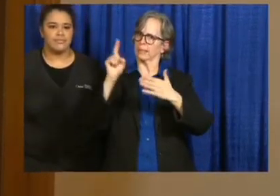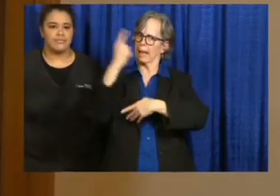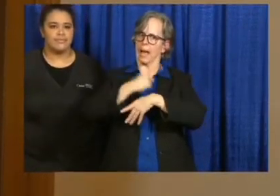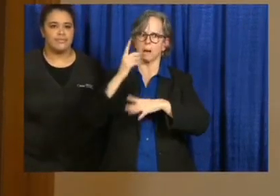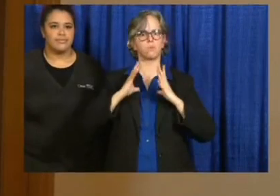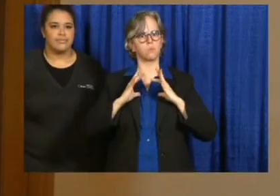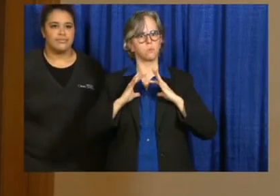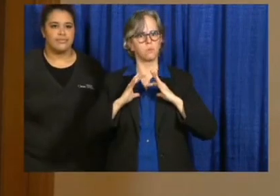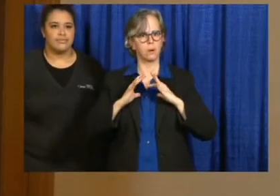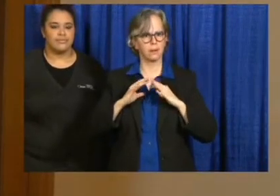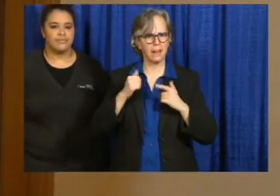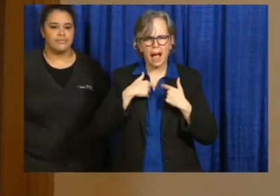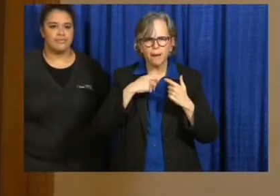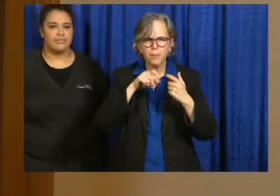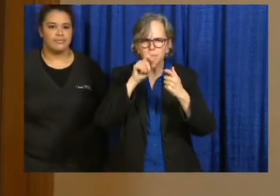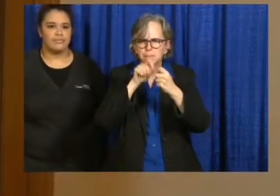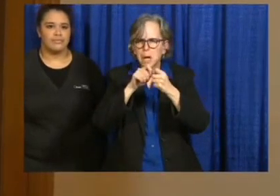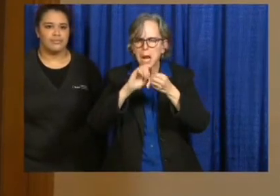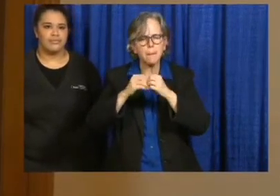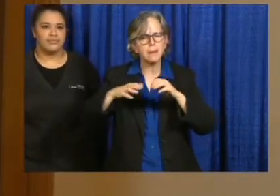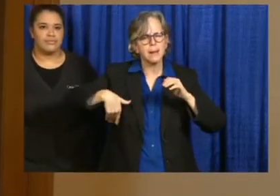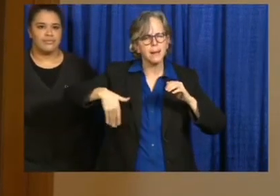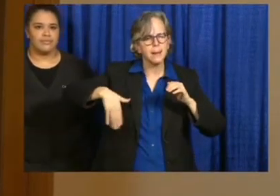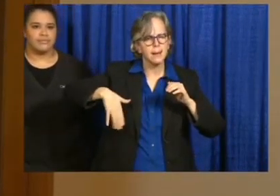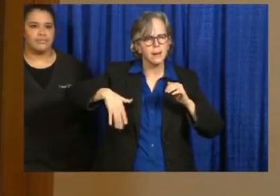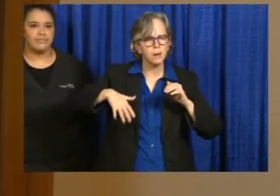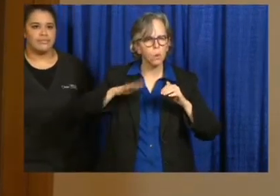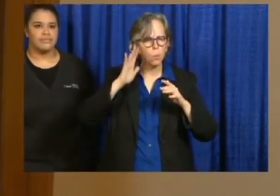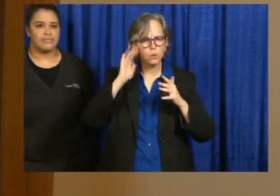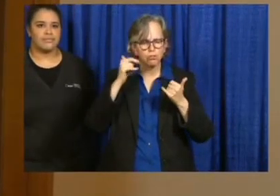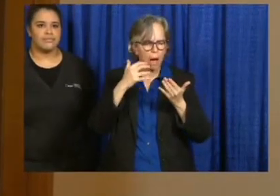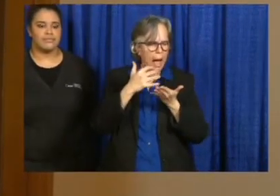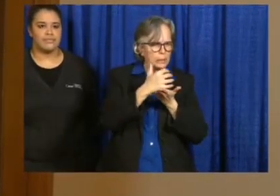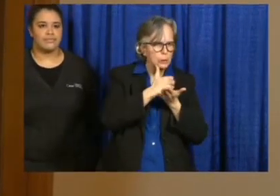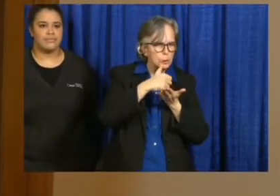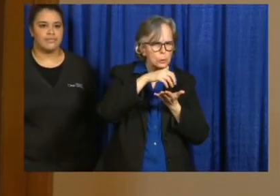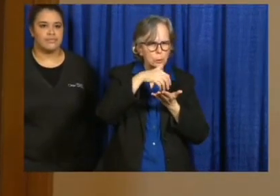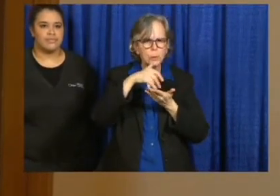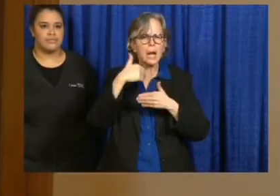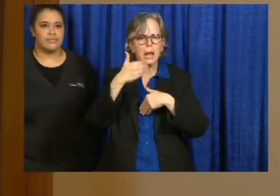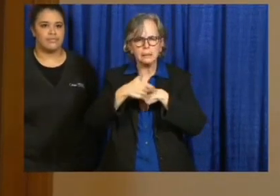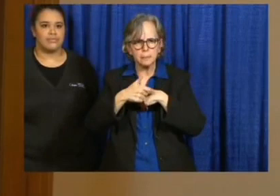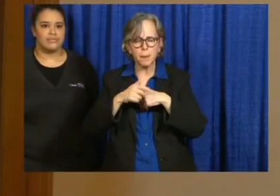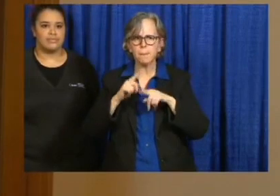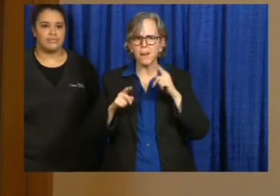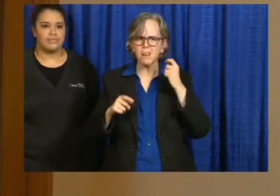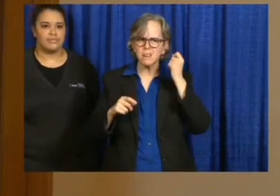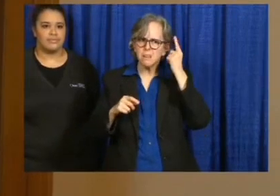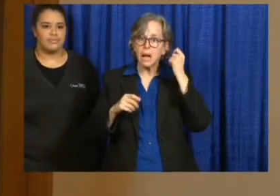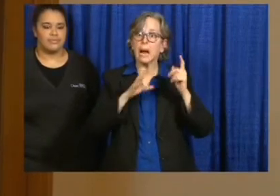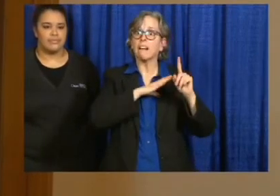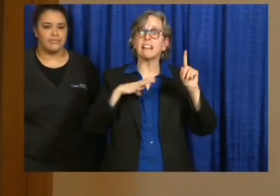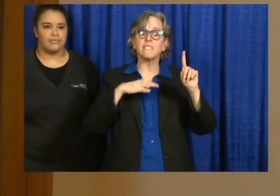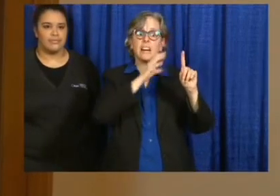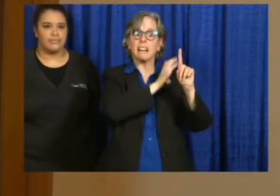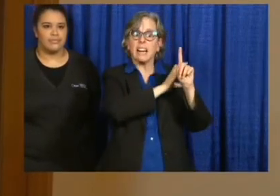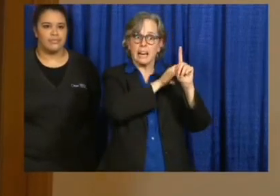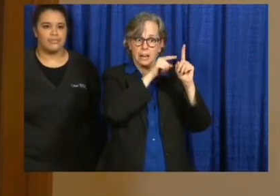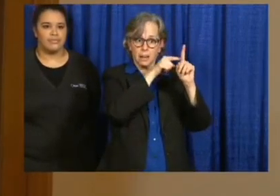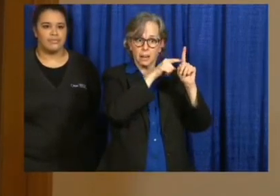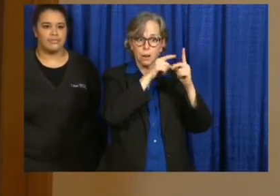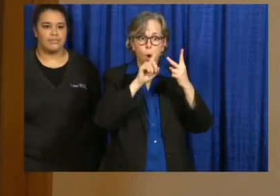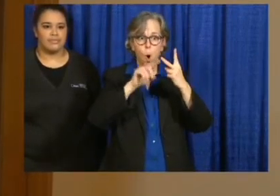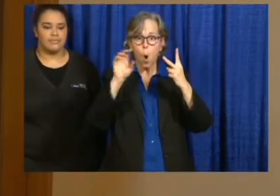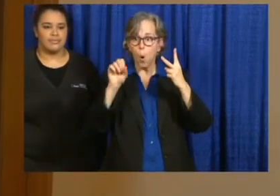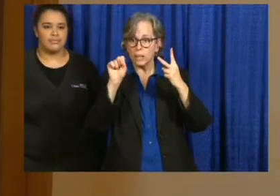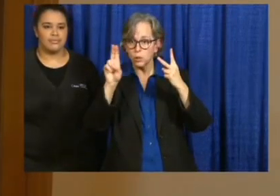numbers with me, but I'll try to get you some of those, is the Cleveland Clinic and Ohio State University and a